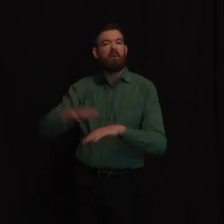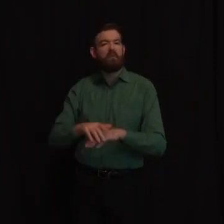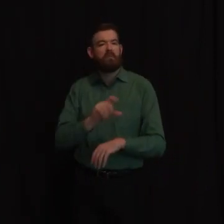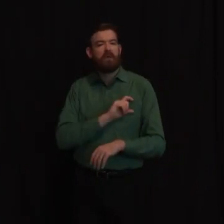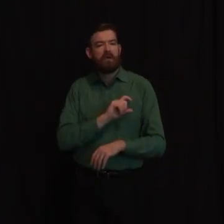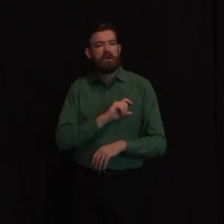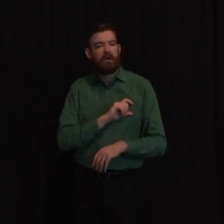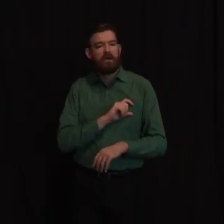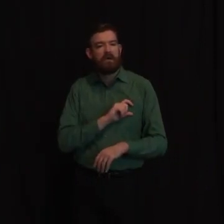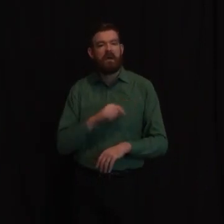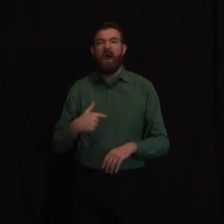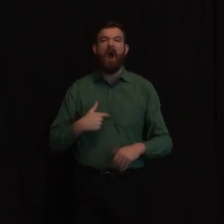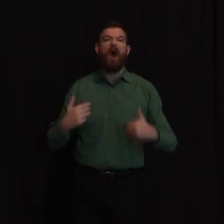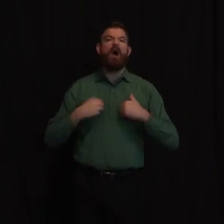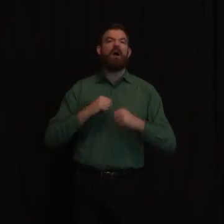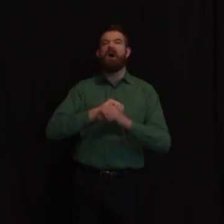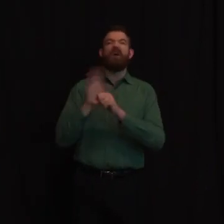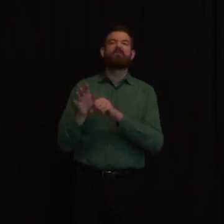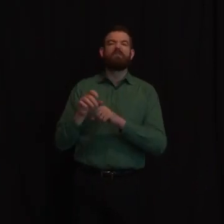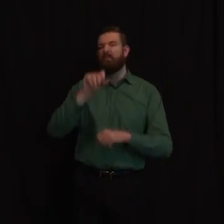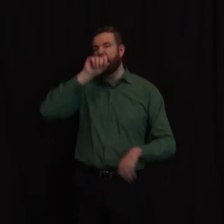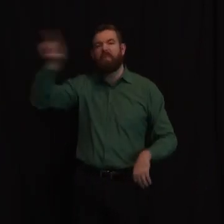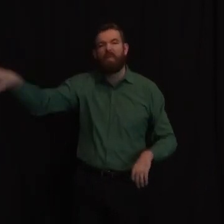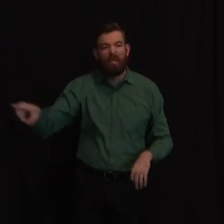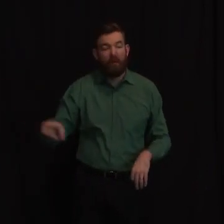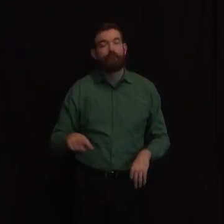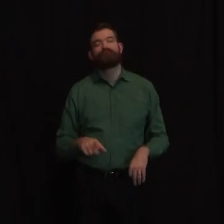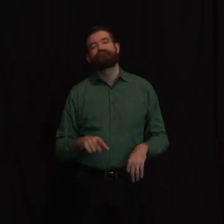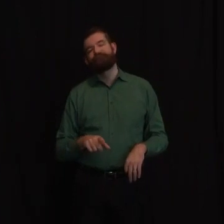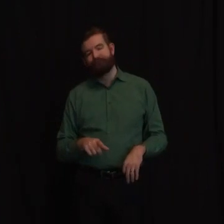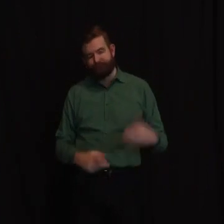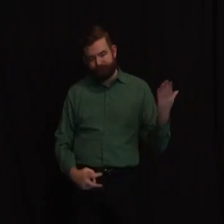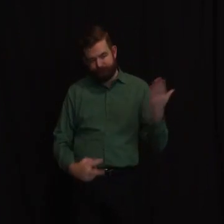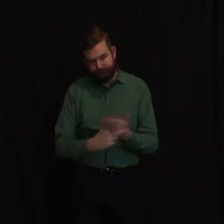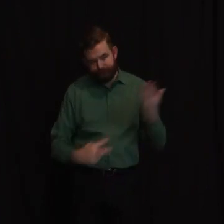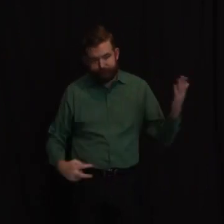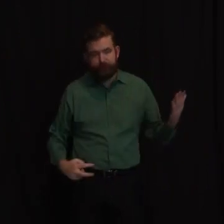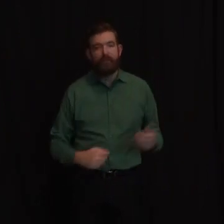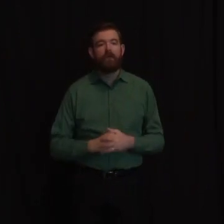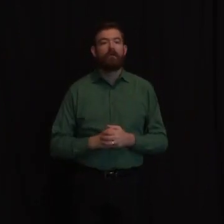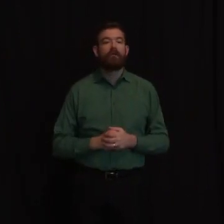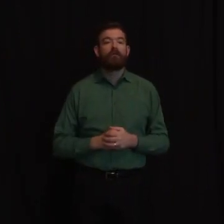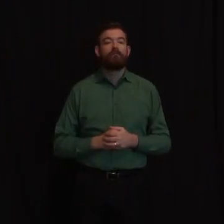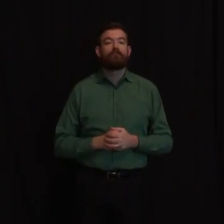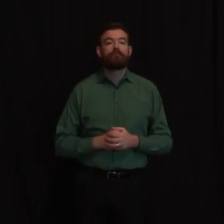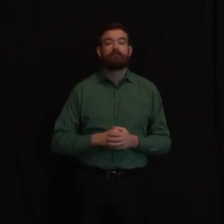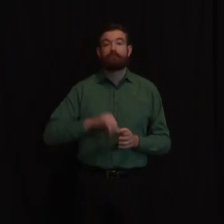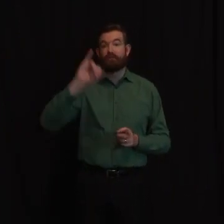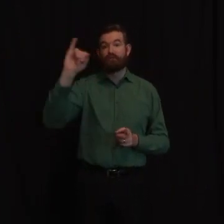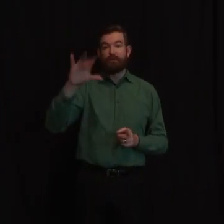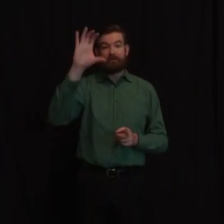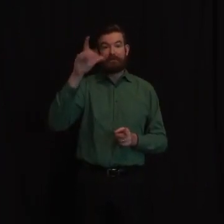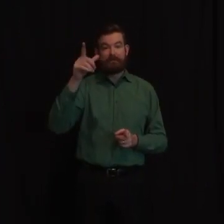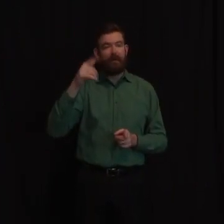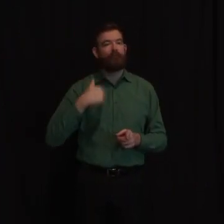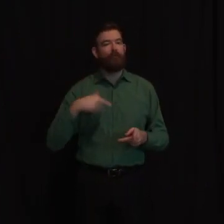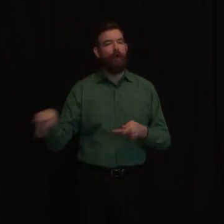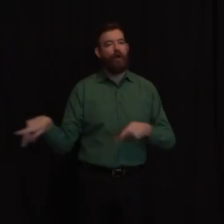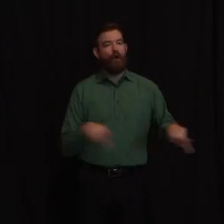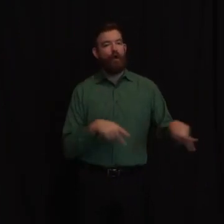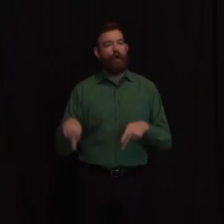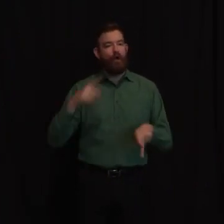had corona. He was obviously charged. In Jersey City, at an Airbnb party, 15